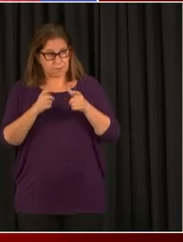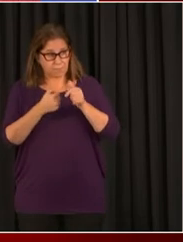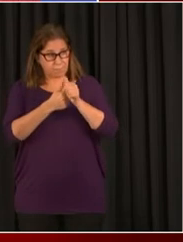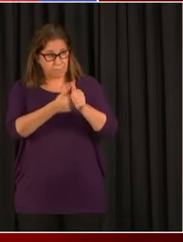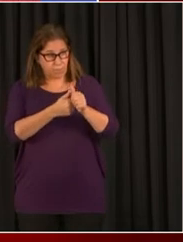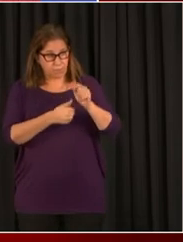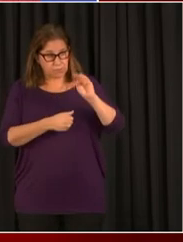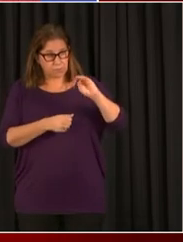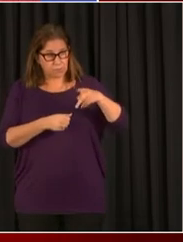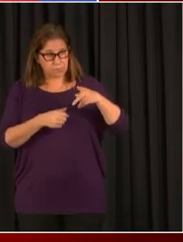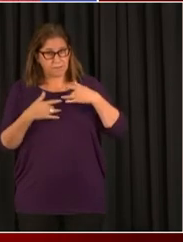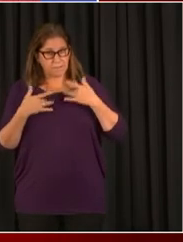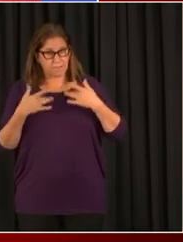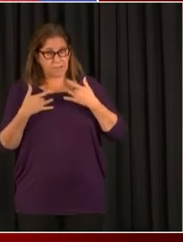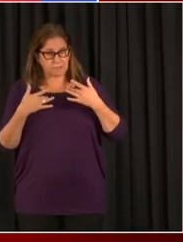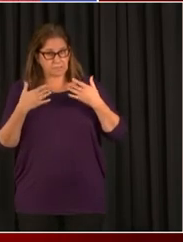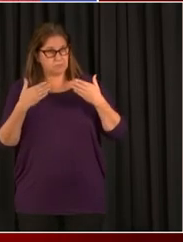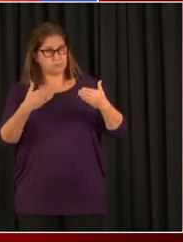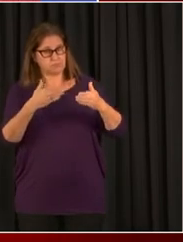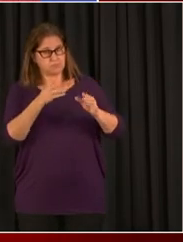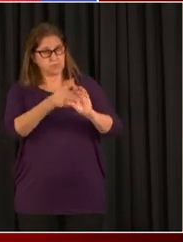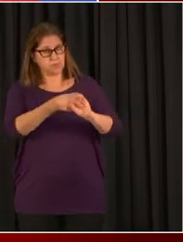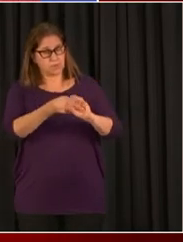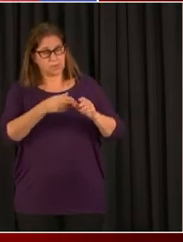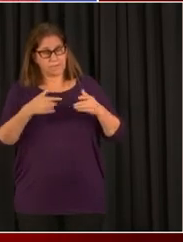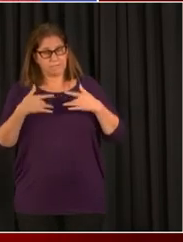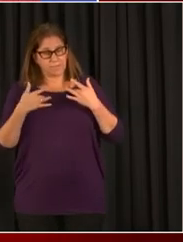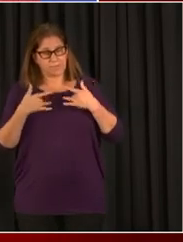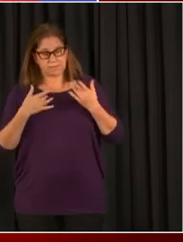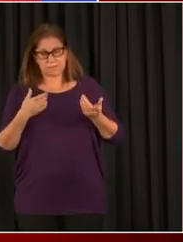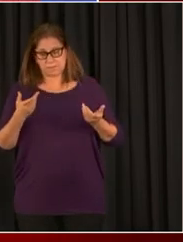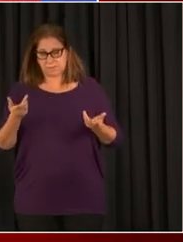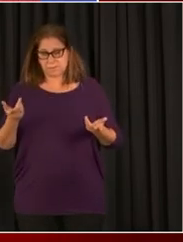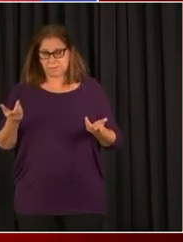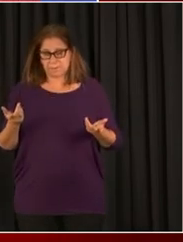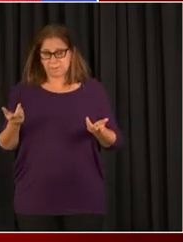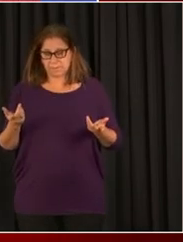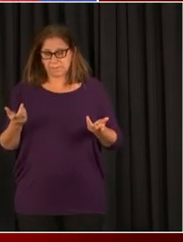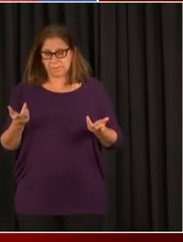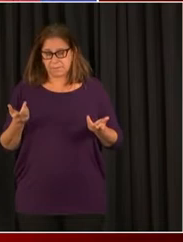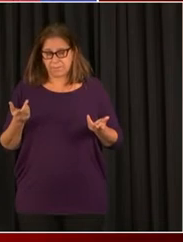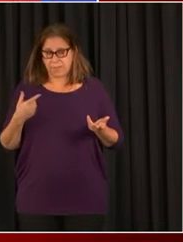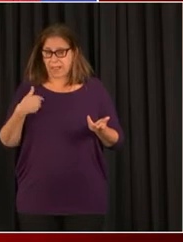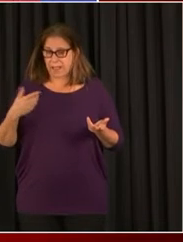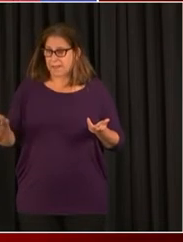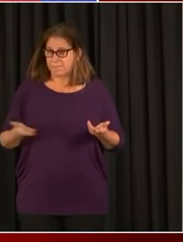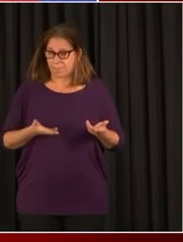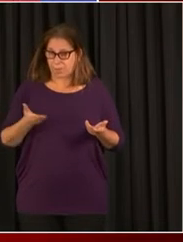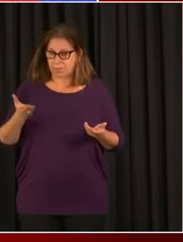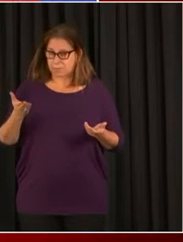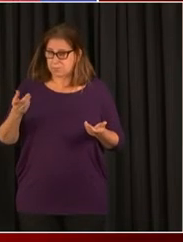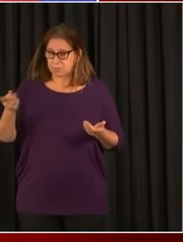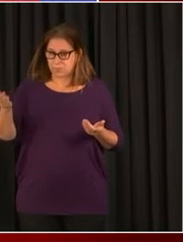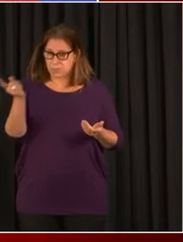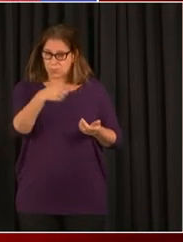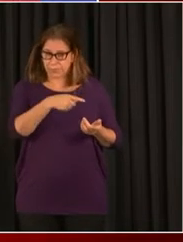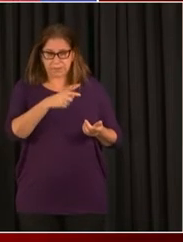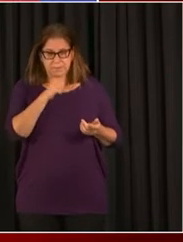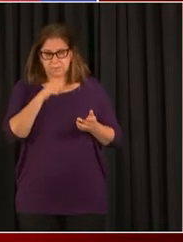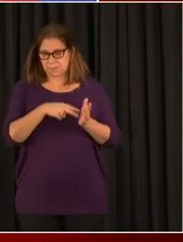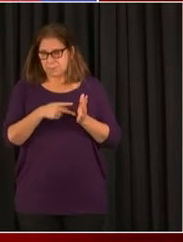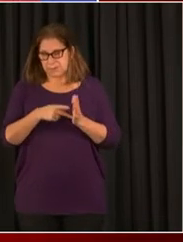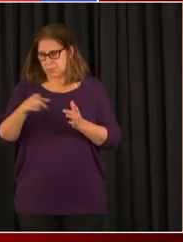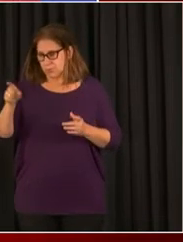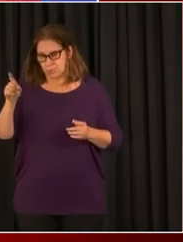have been invited. You've heard me say this before. Just because you're invited someplace, it doesn't mean you have to go. And I know that there